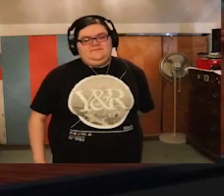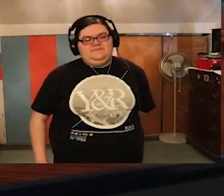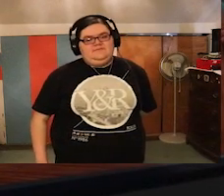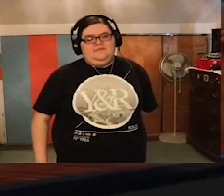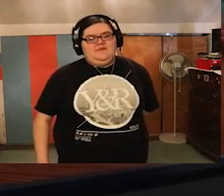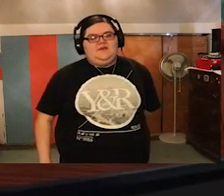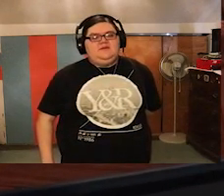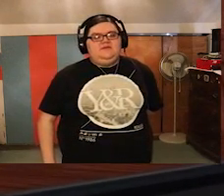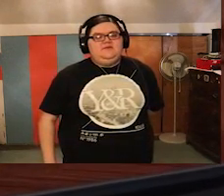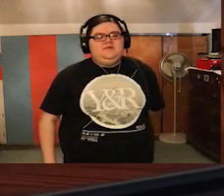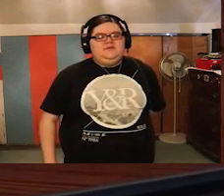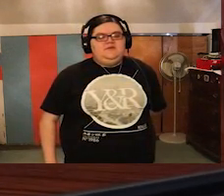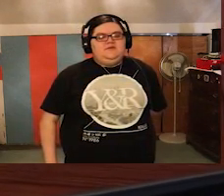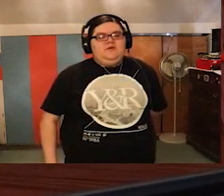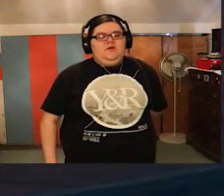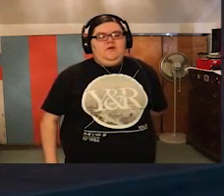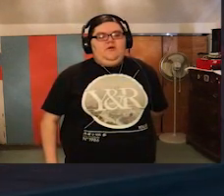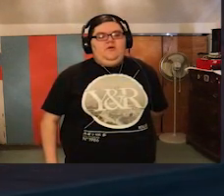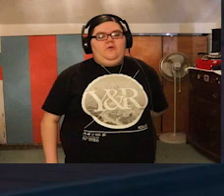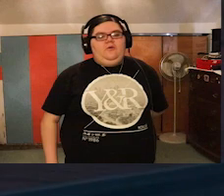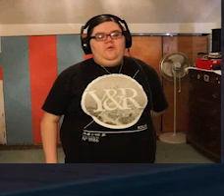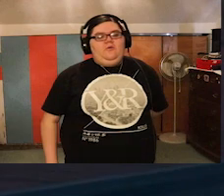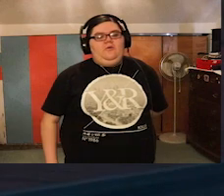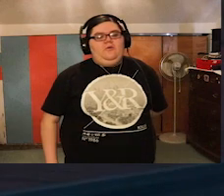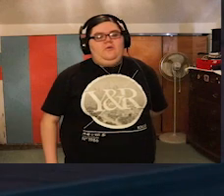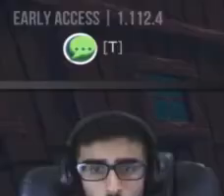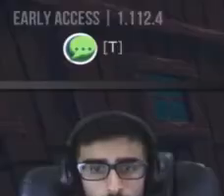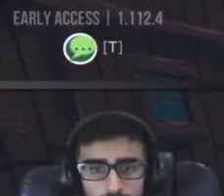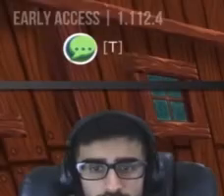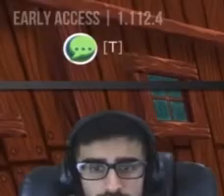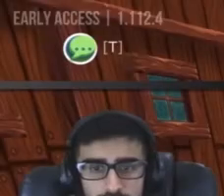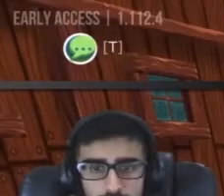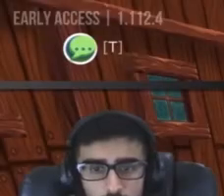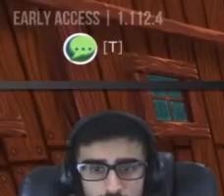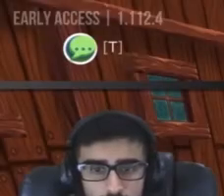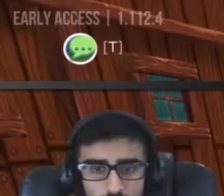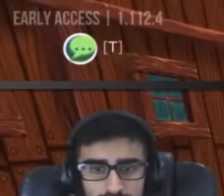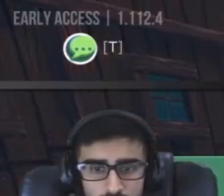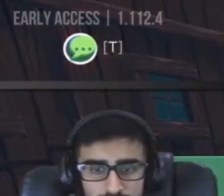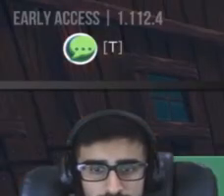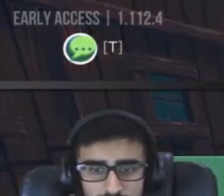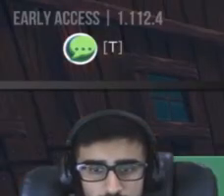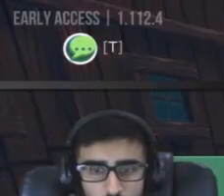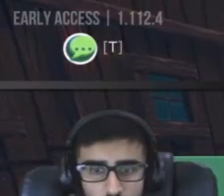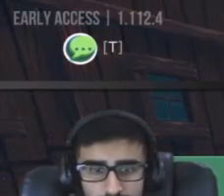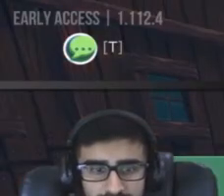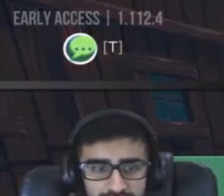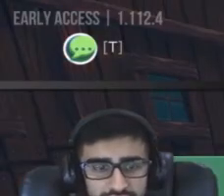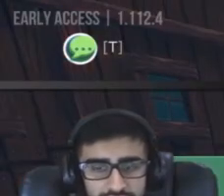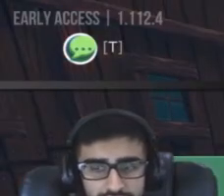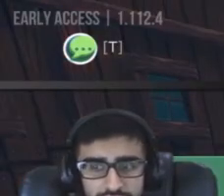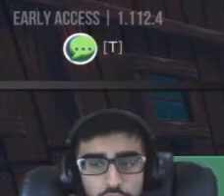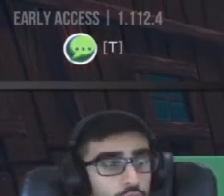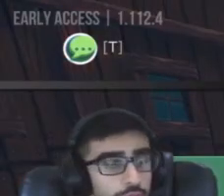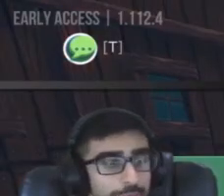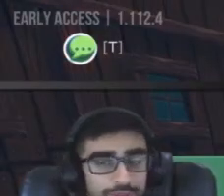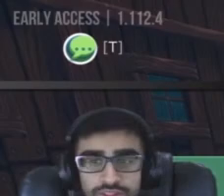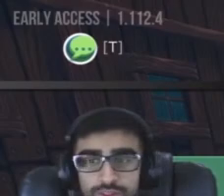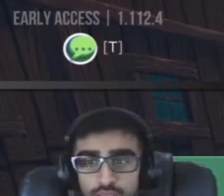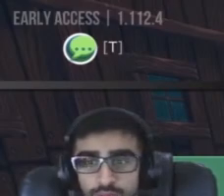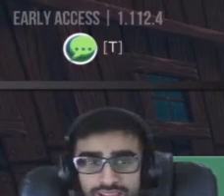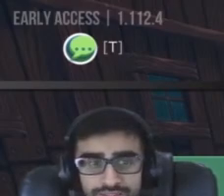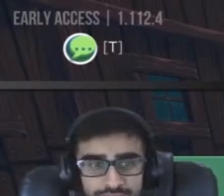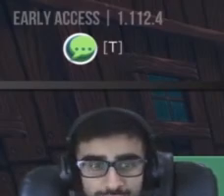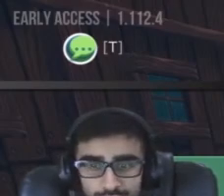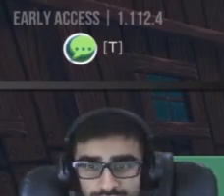Yeah. Wait for the drop. Oh my gosh, Sway, wait for the bangarang drop. Bangarang again. Oh my gosh. Who remembers when